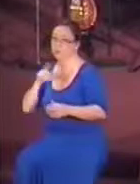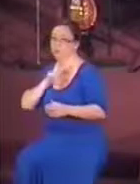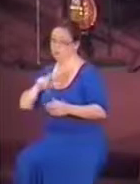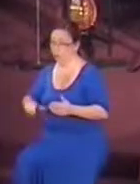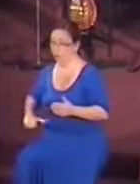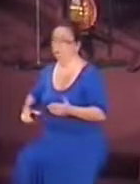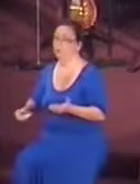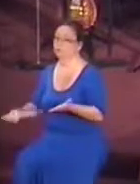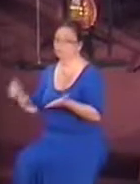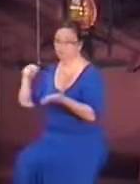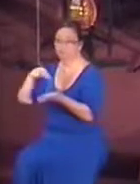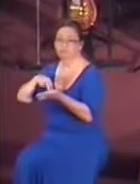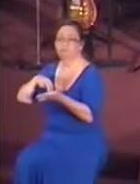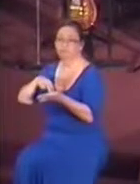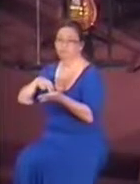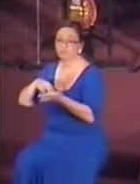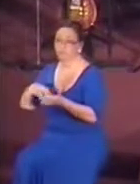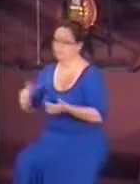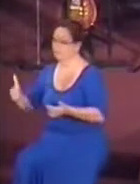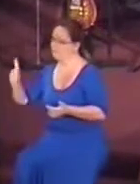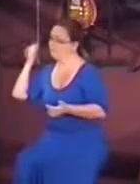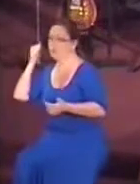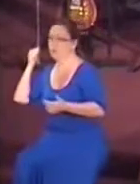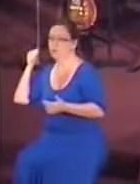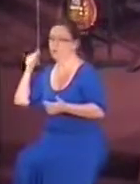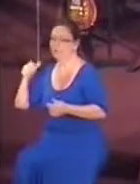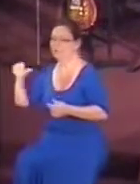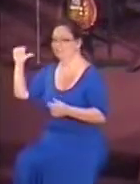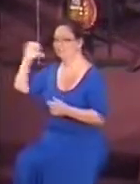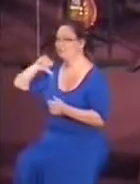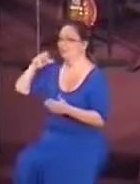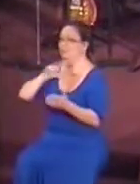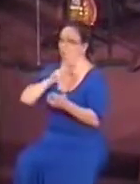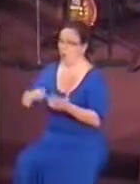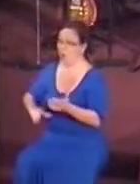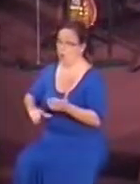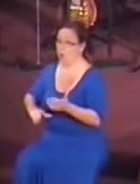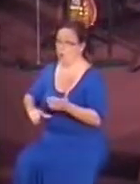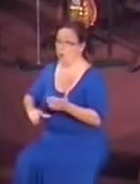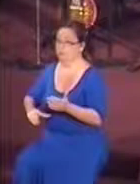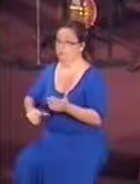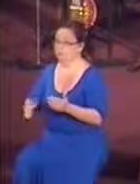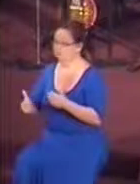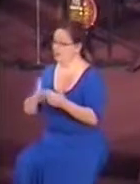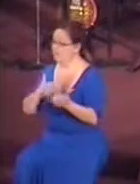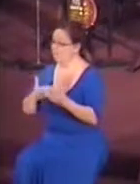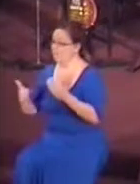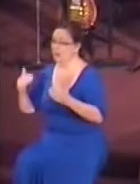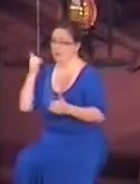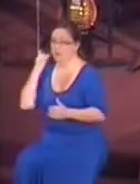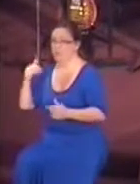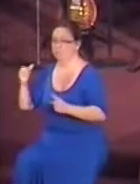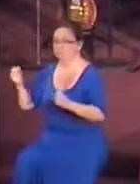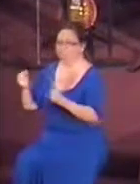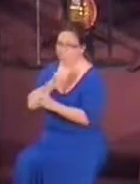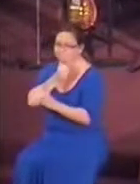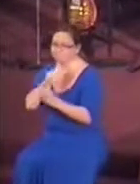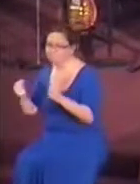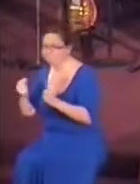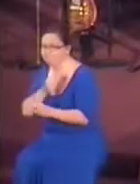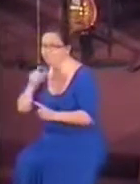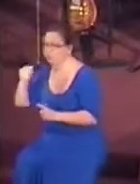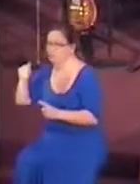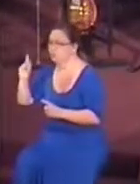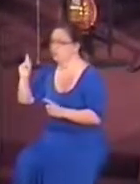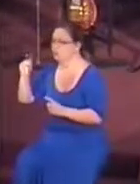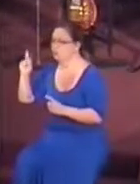refused to recant. They never admitted that it was a lie. Even on the most excruciating torture, being boiled in oil, having